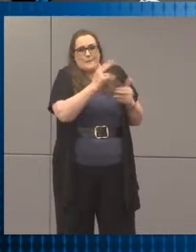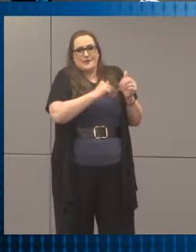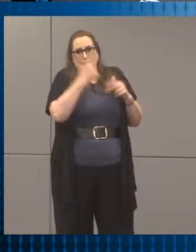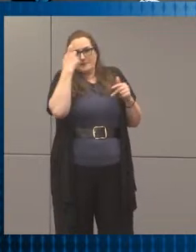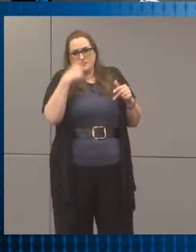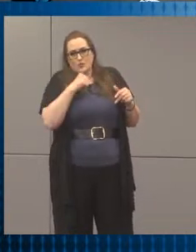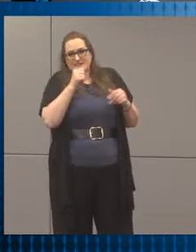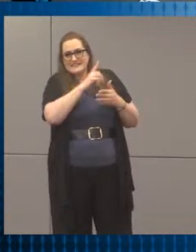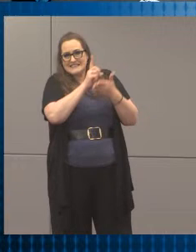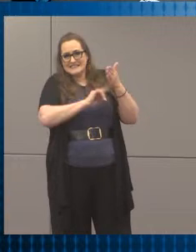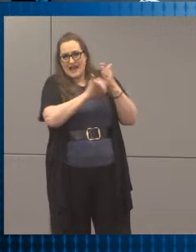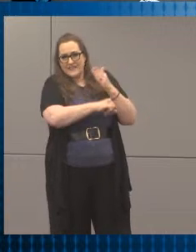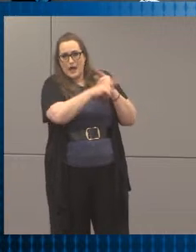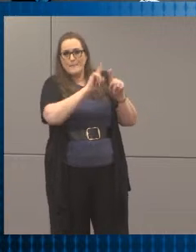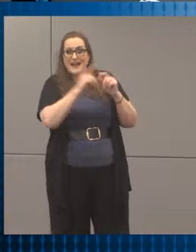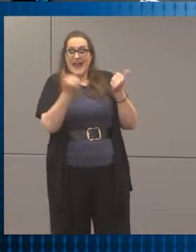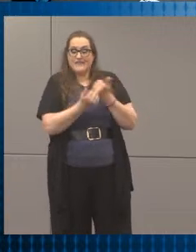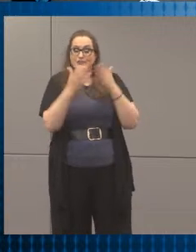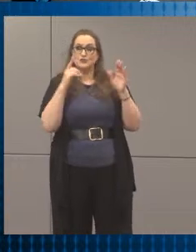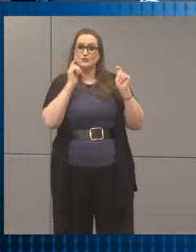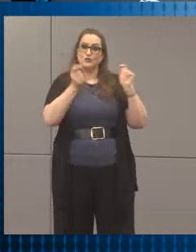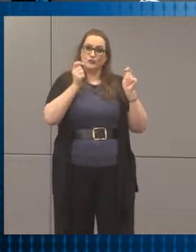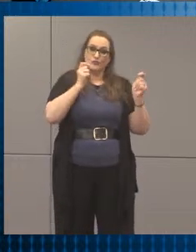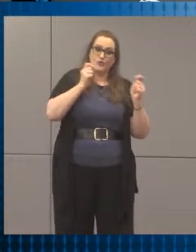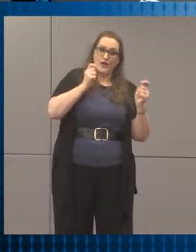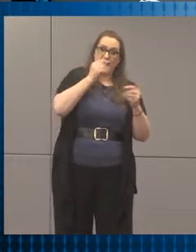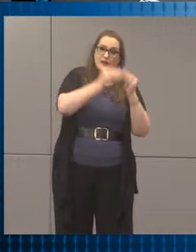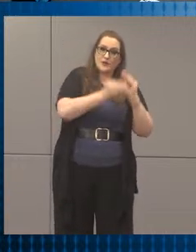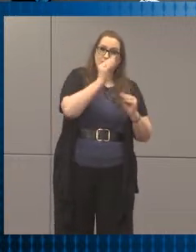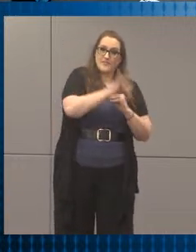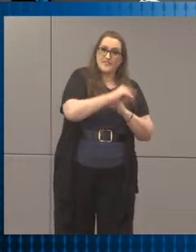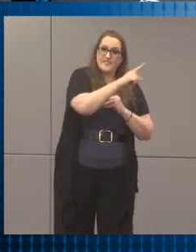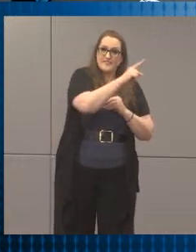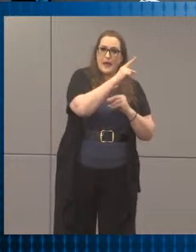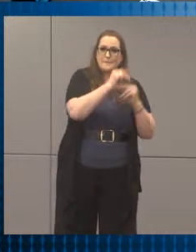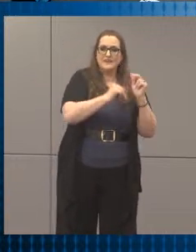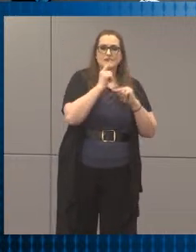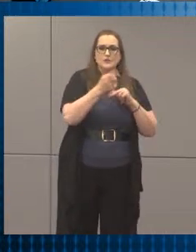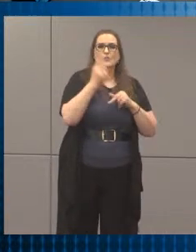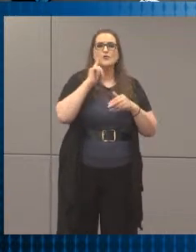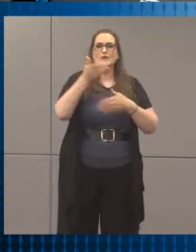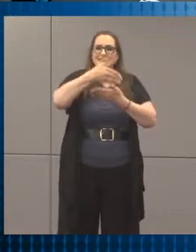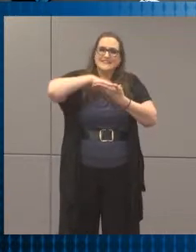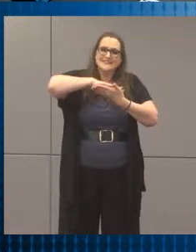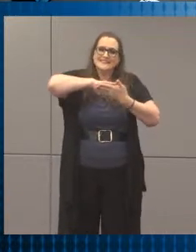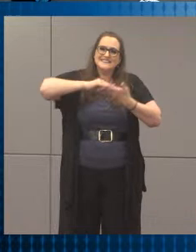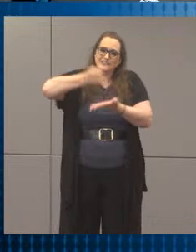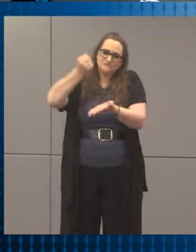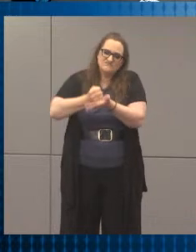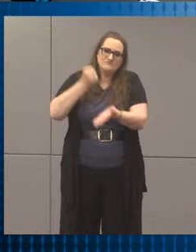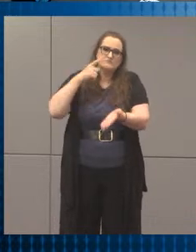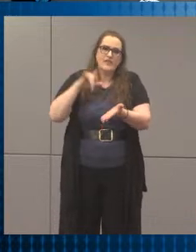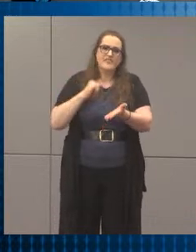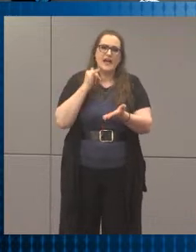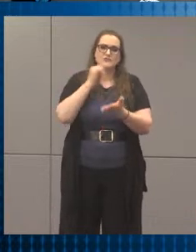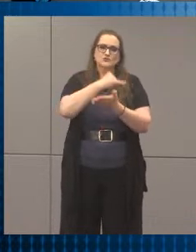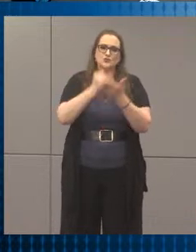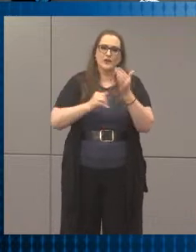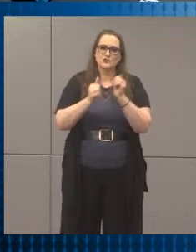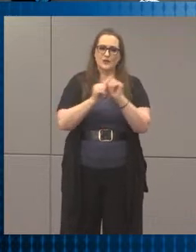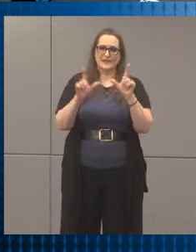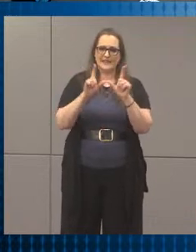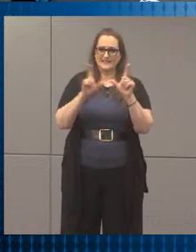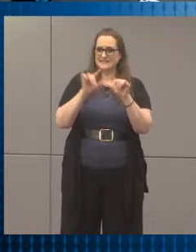it, but everything that we're doing to modify and repair the building, we are sealing and stamping those drawings by licensed